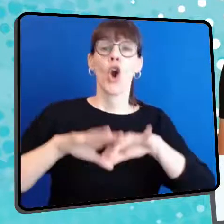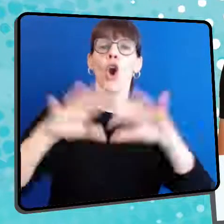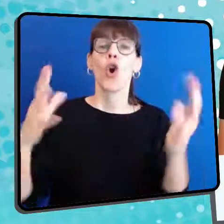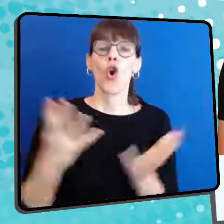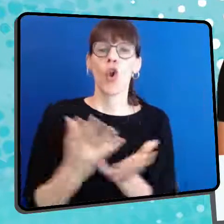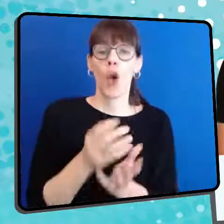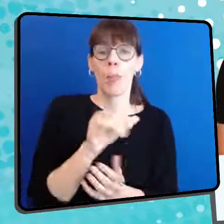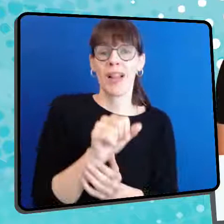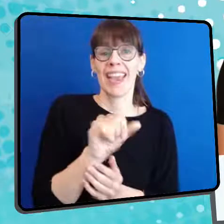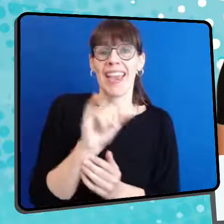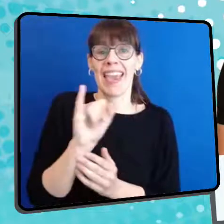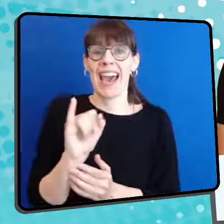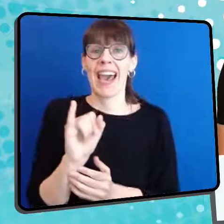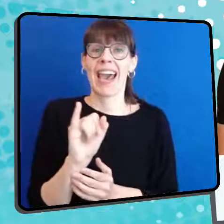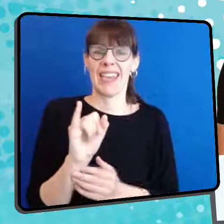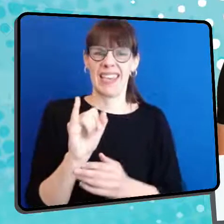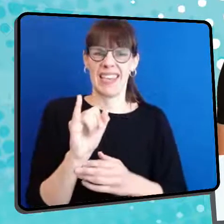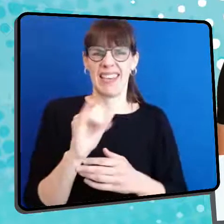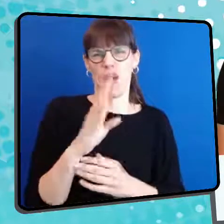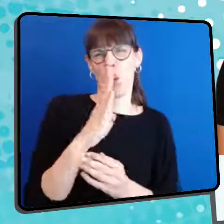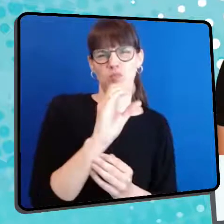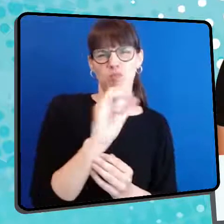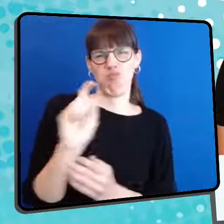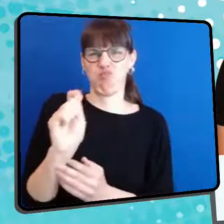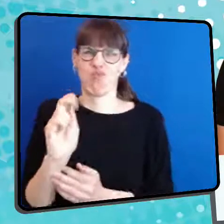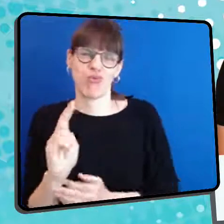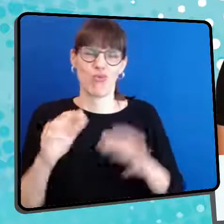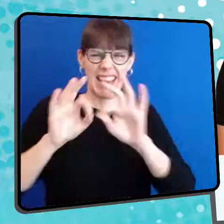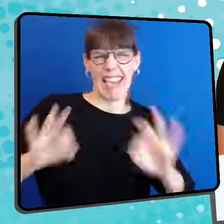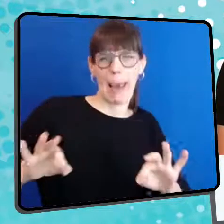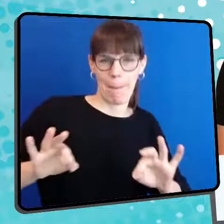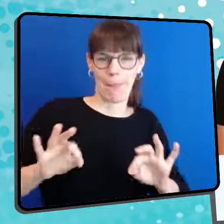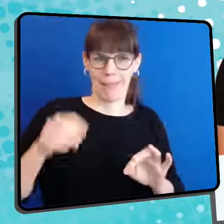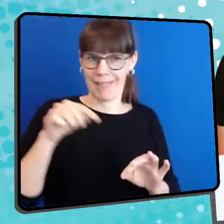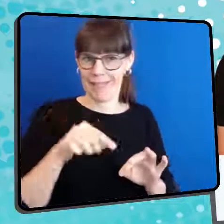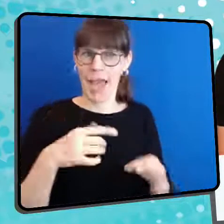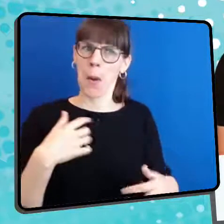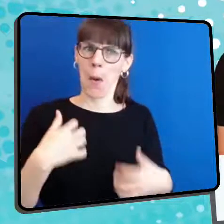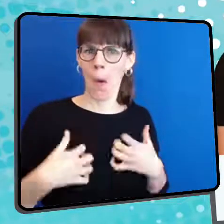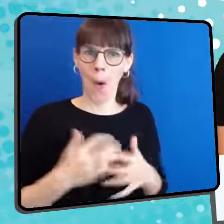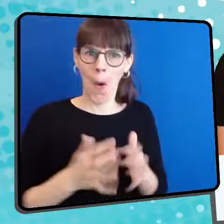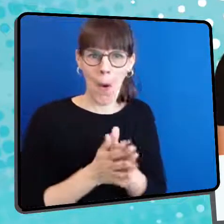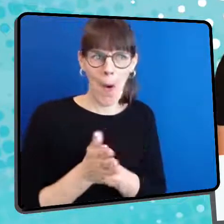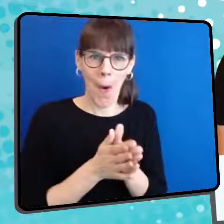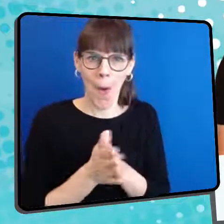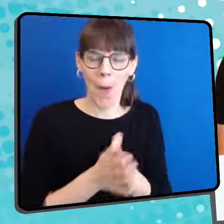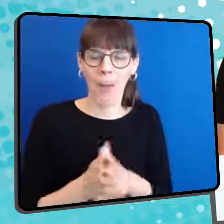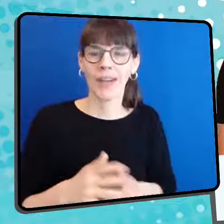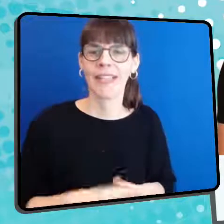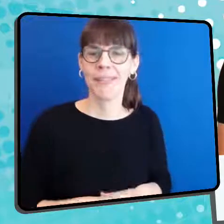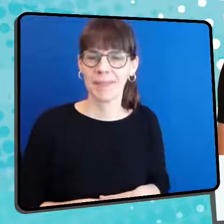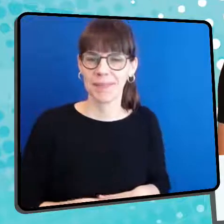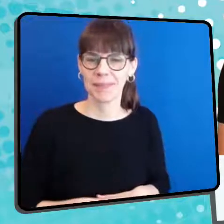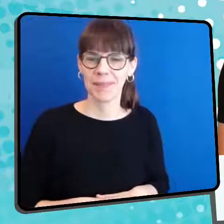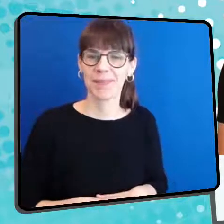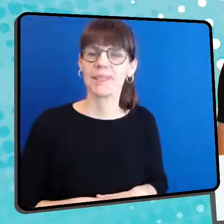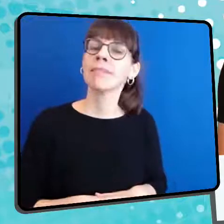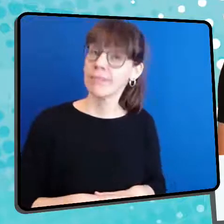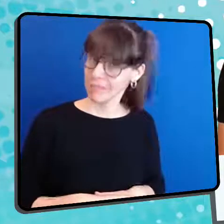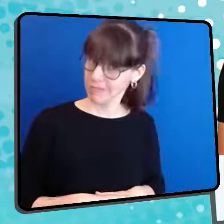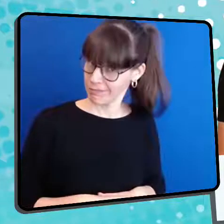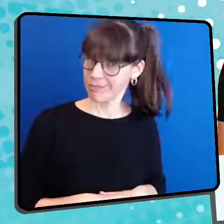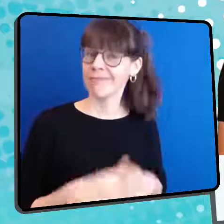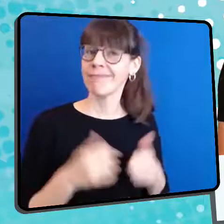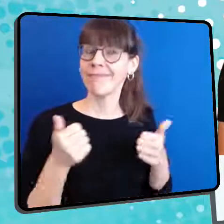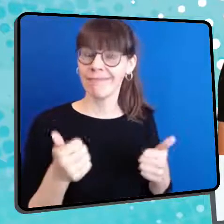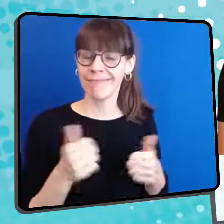looking forward to that one. Yeah. Yeah. Oh no, boot camp's fun. Okay, final question. You're doing a